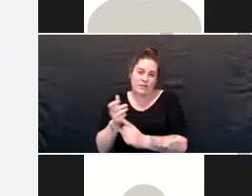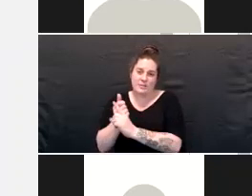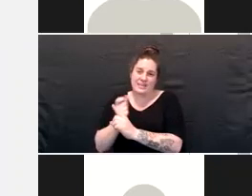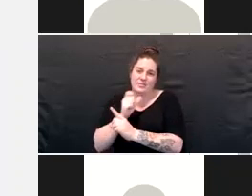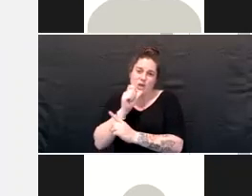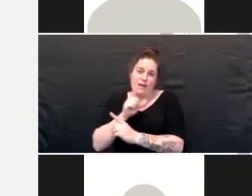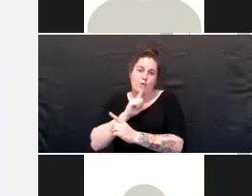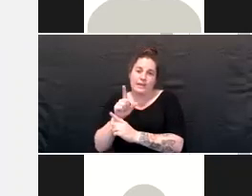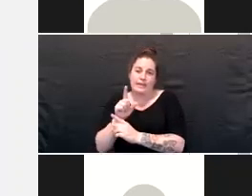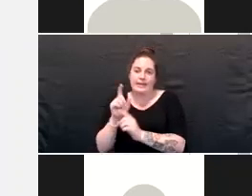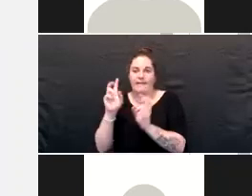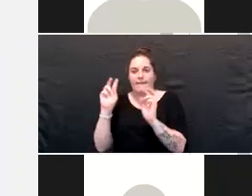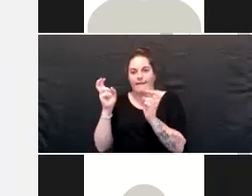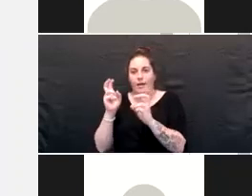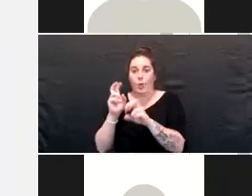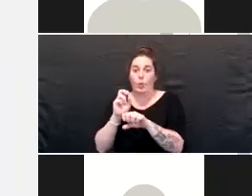any work.